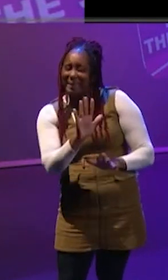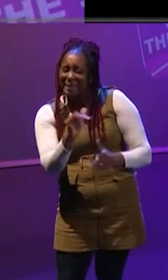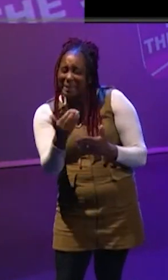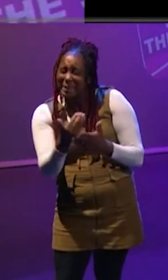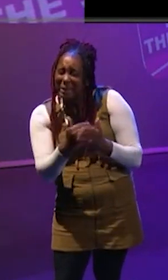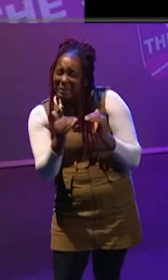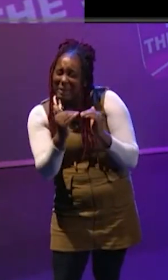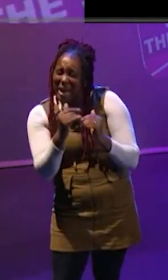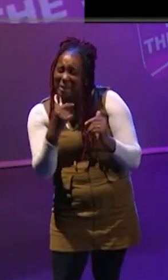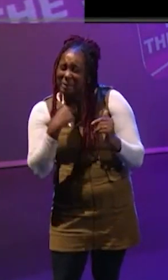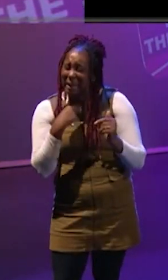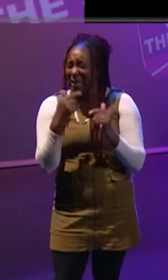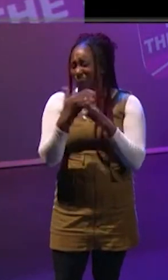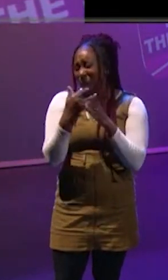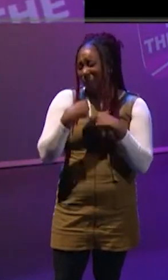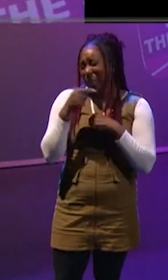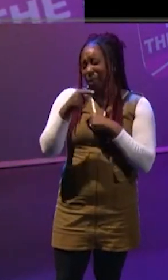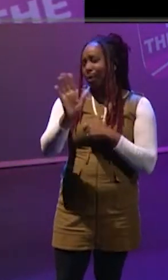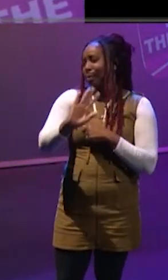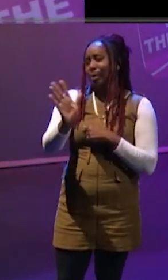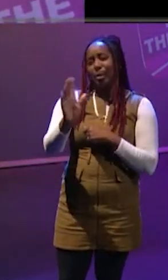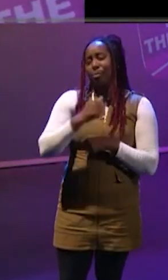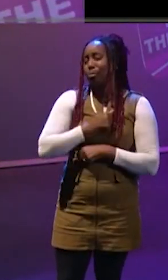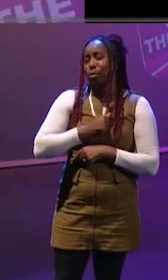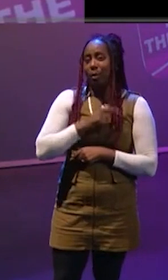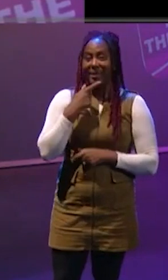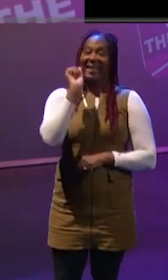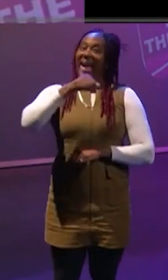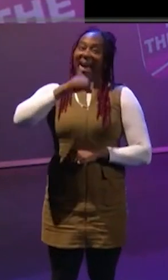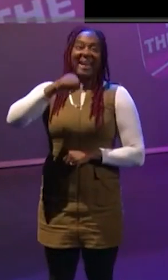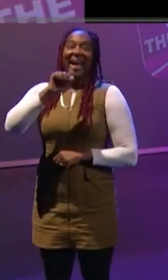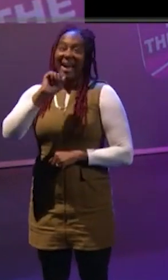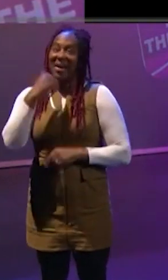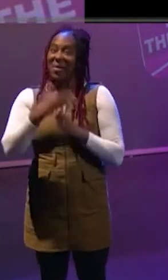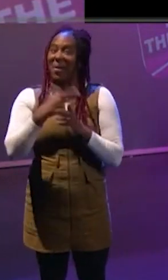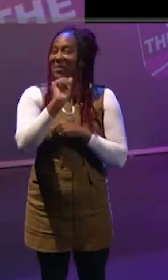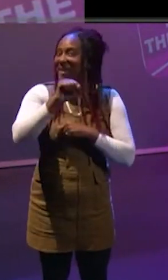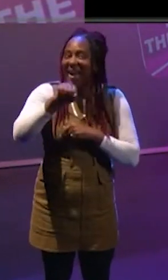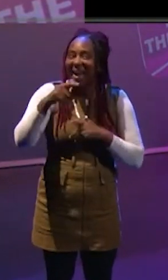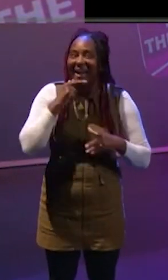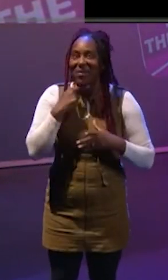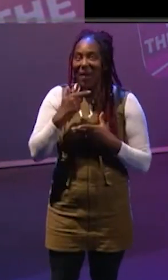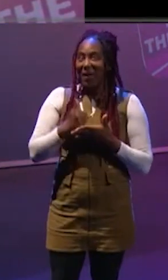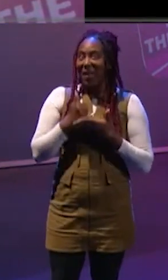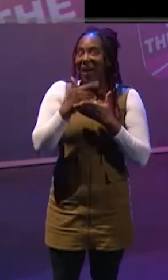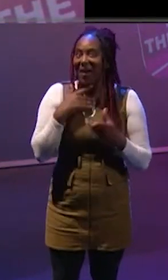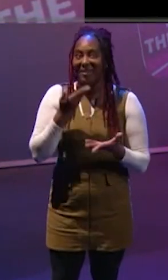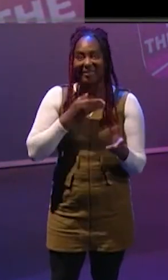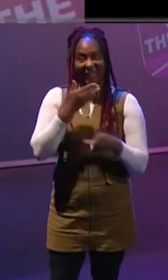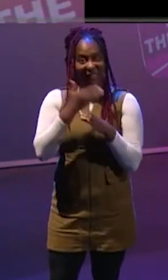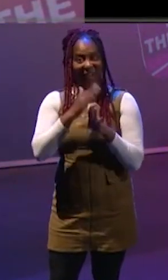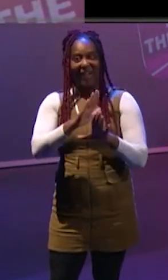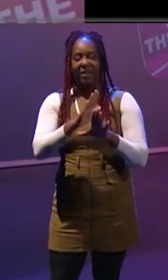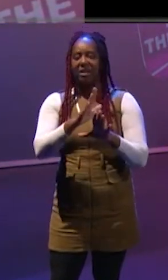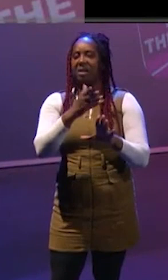serve either you or the artist. Because if you say yes and it doesn't, and you don't feel like it's advancing your career, you're kind of going to resent